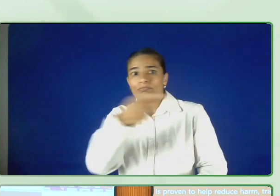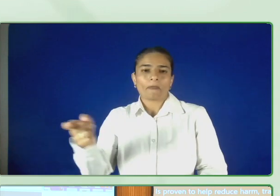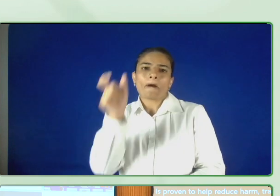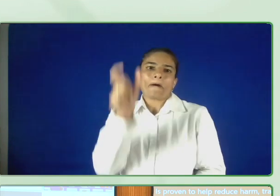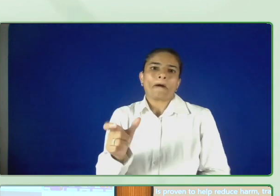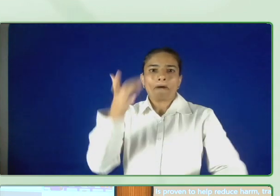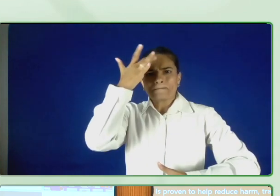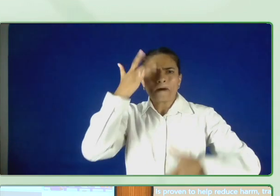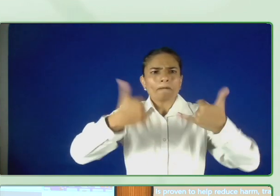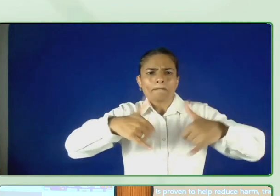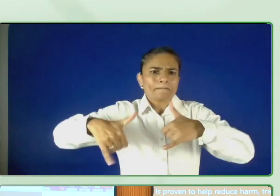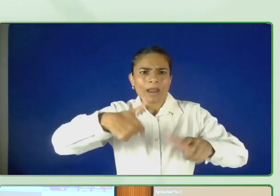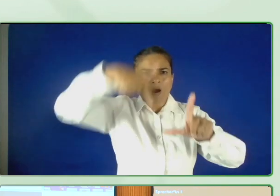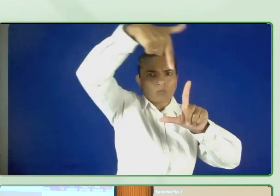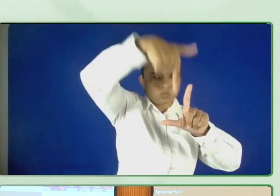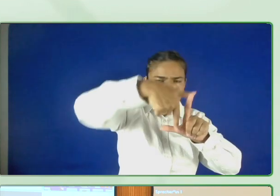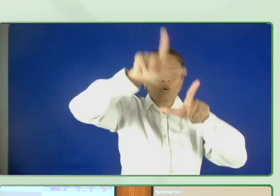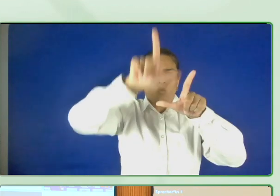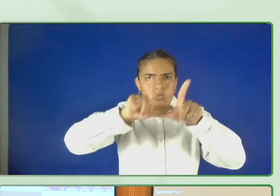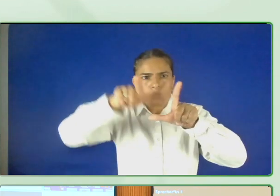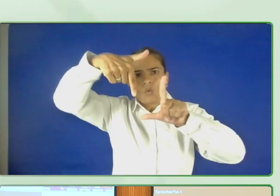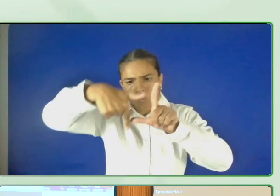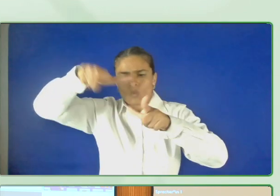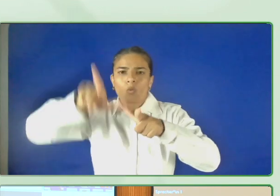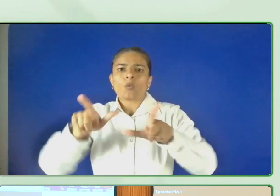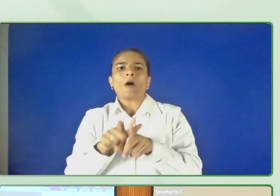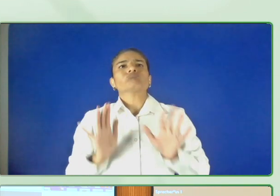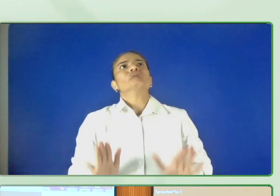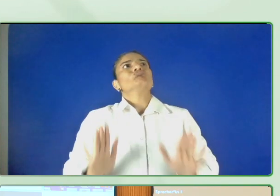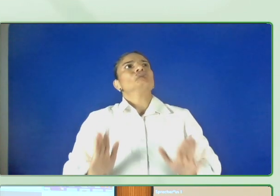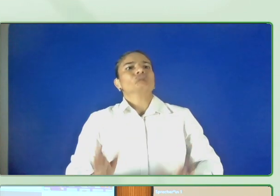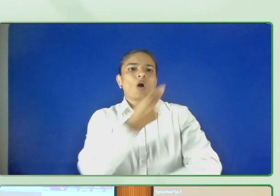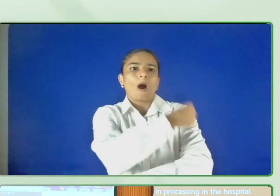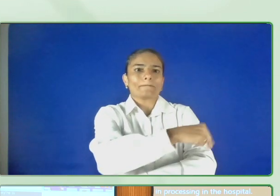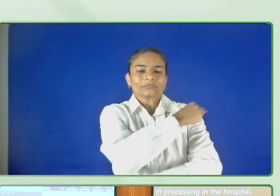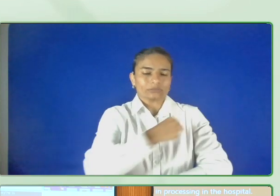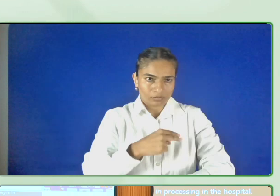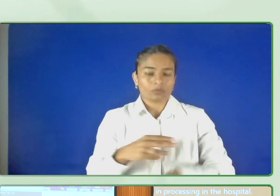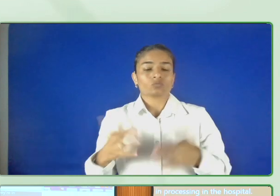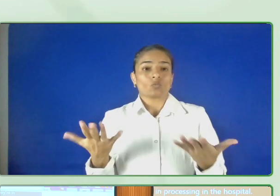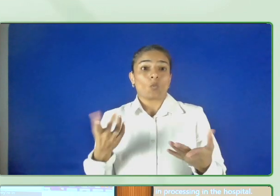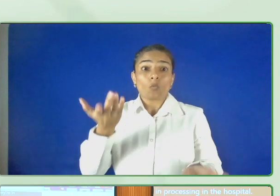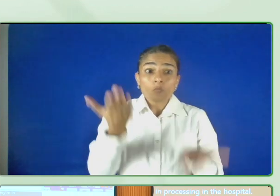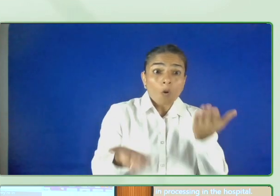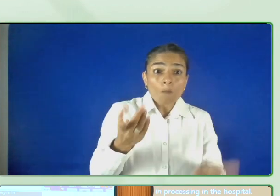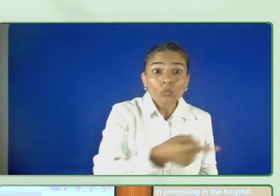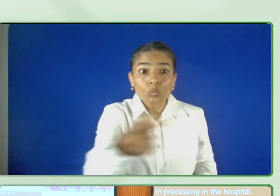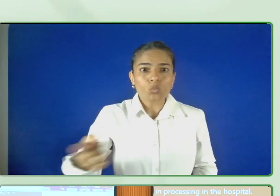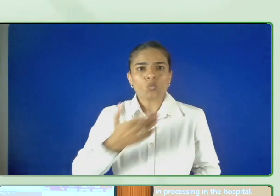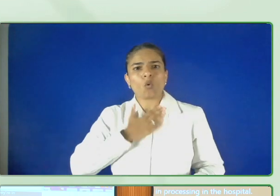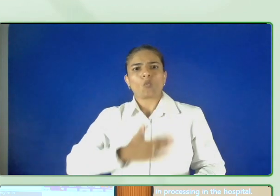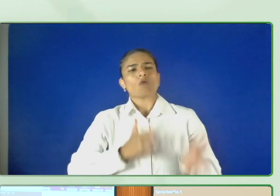when they're in processing in the hospital. So if any of you want to chat with me, you know where to find me. I